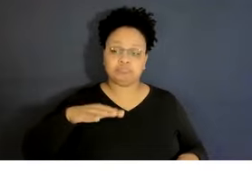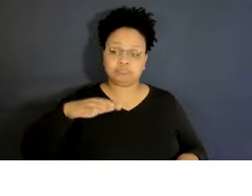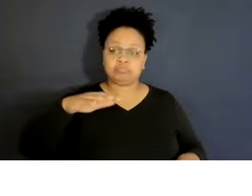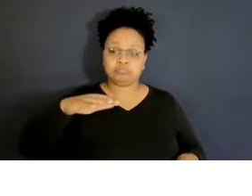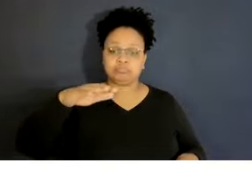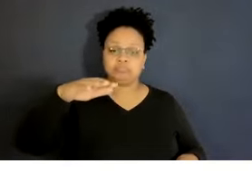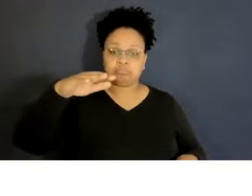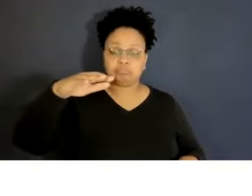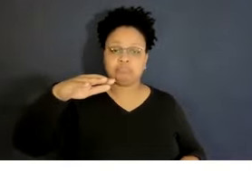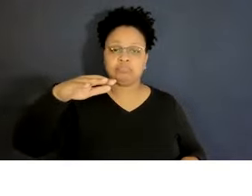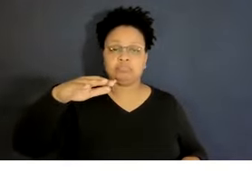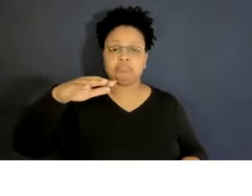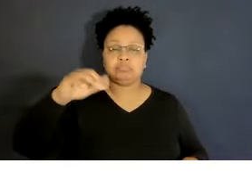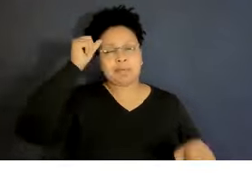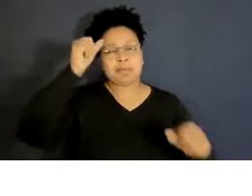mom had,